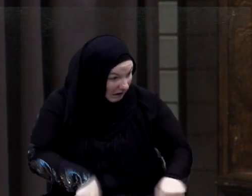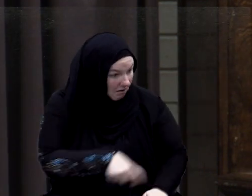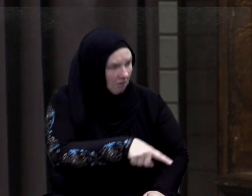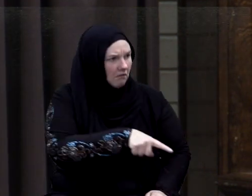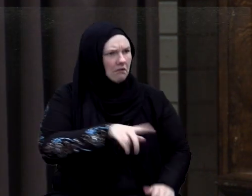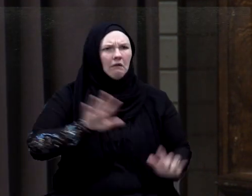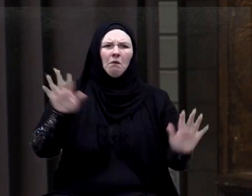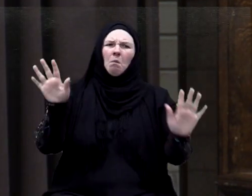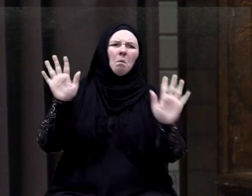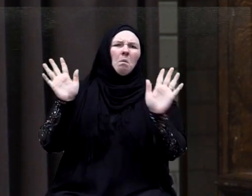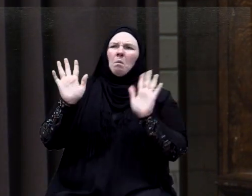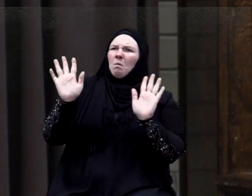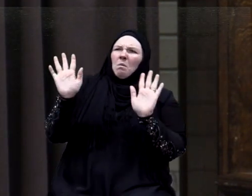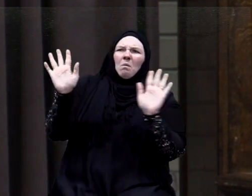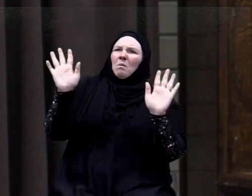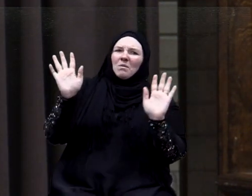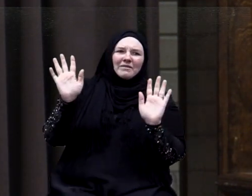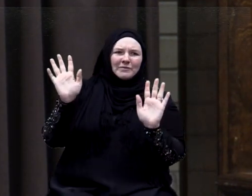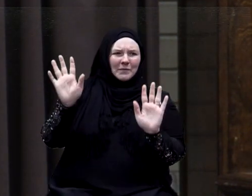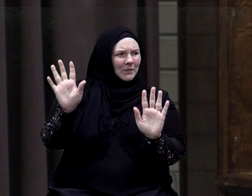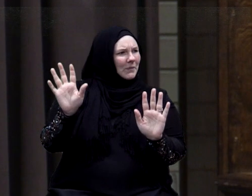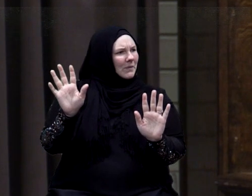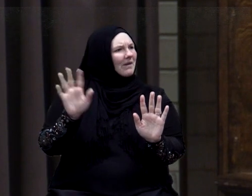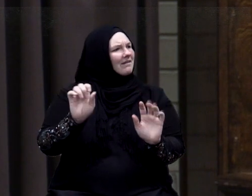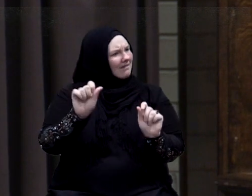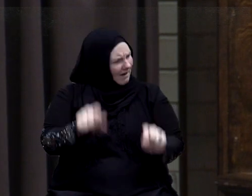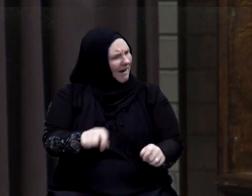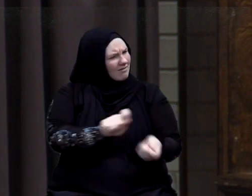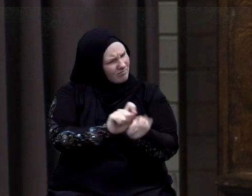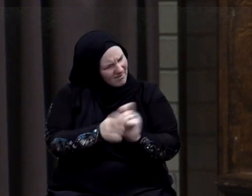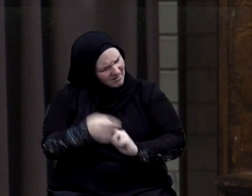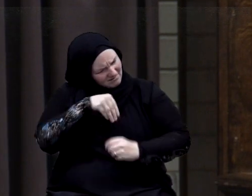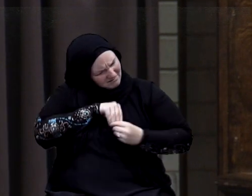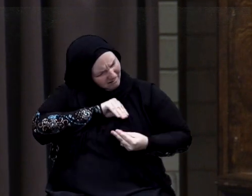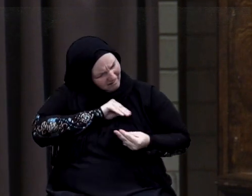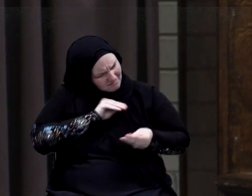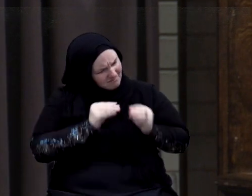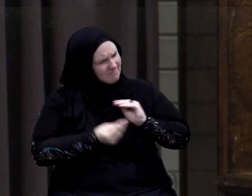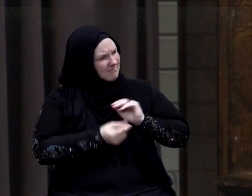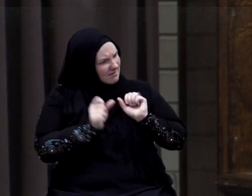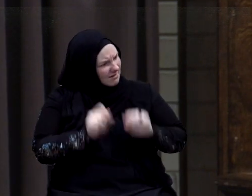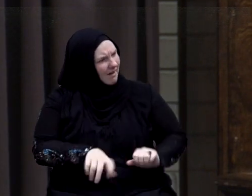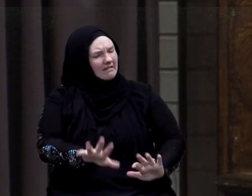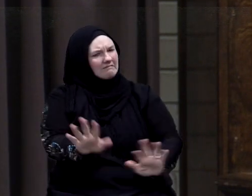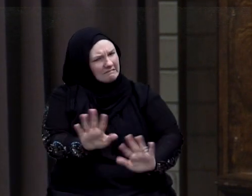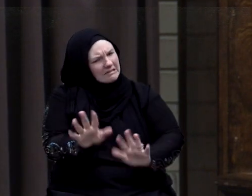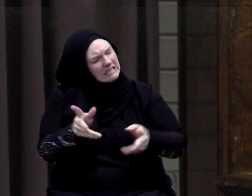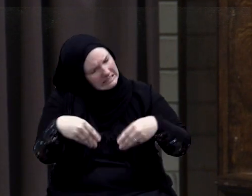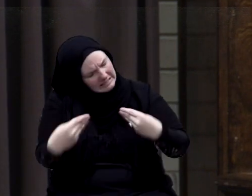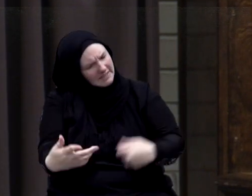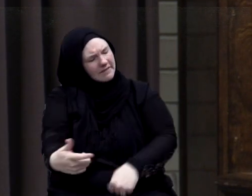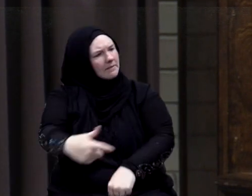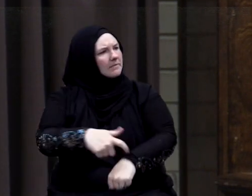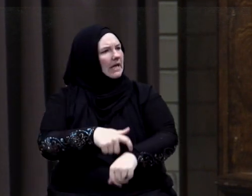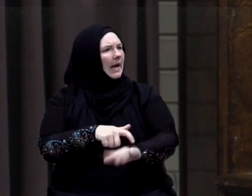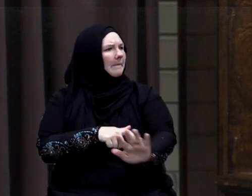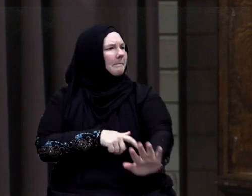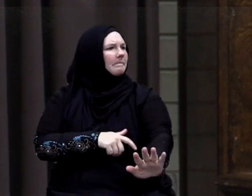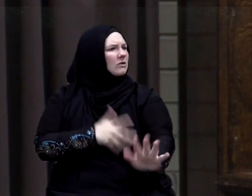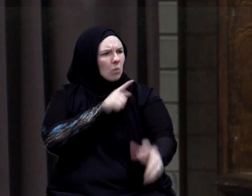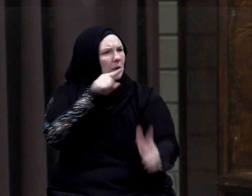him. What does Allah love the most? Allah loves the most those who love